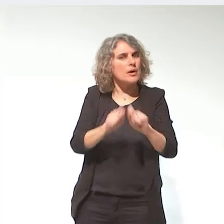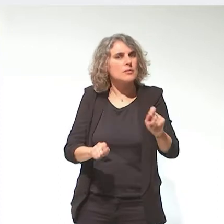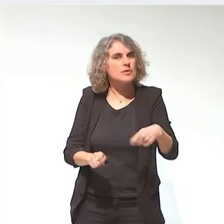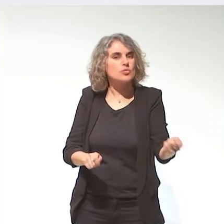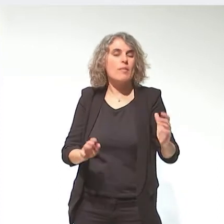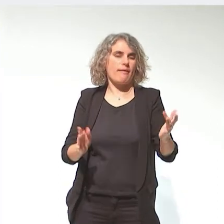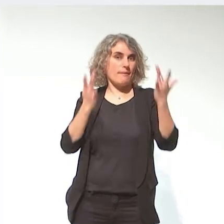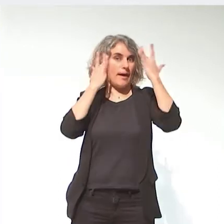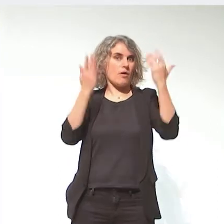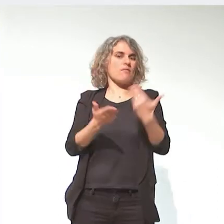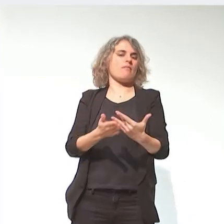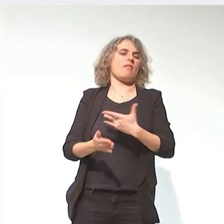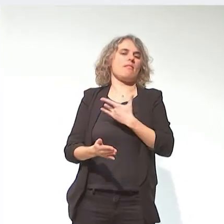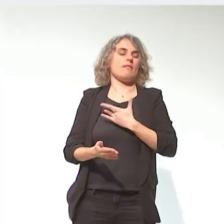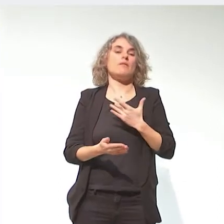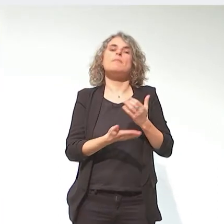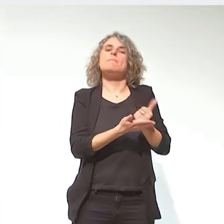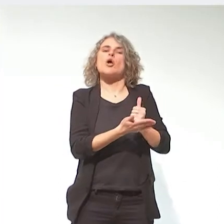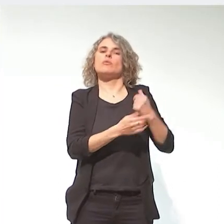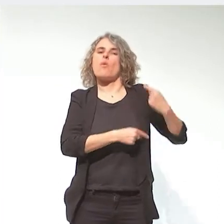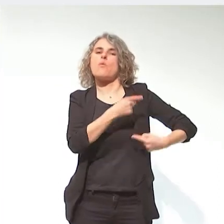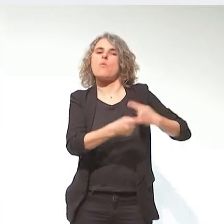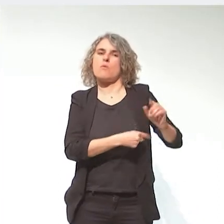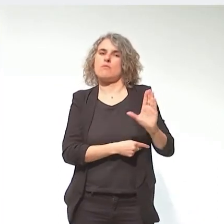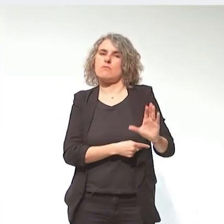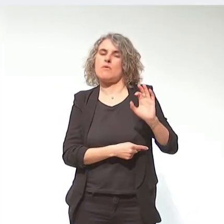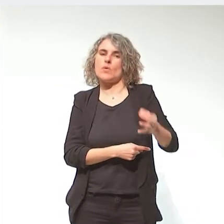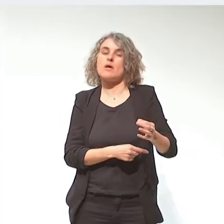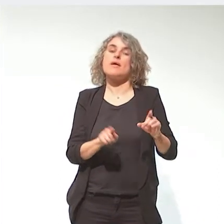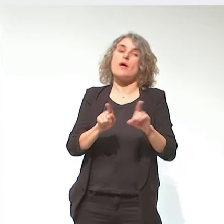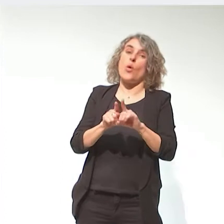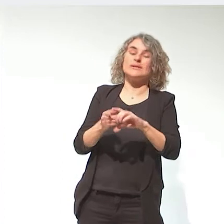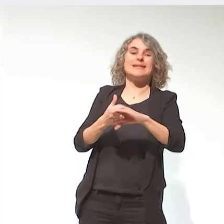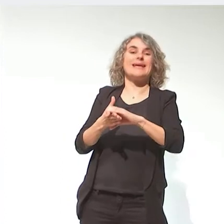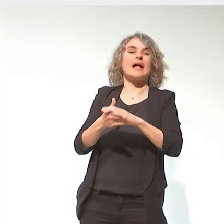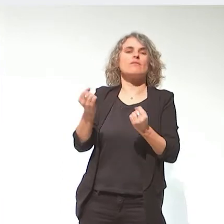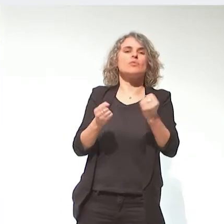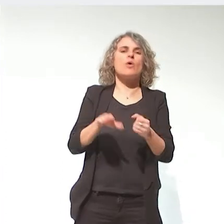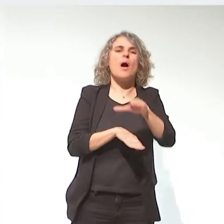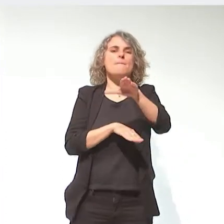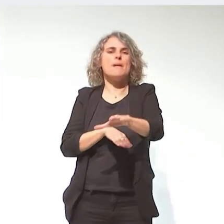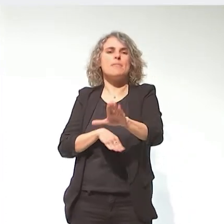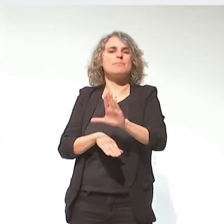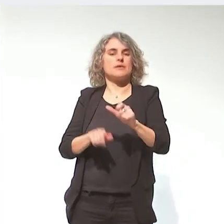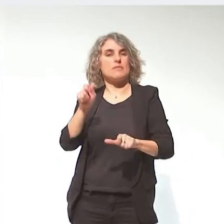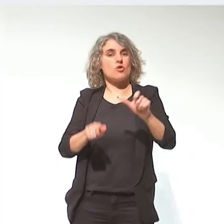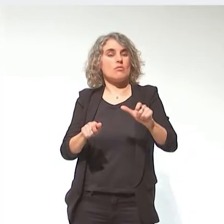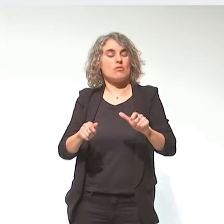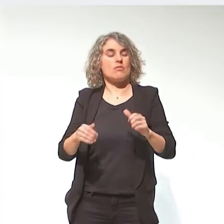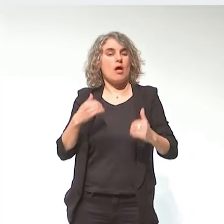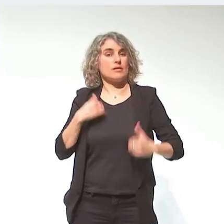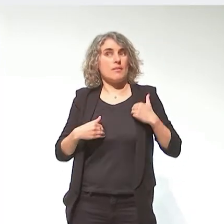project and of the European Disability Parking Card, with a view to be recognized by all member states.